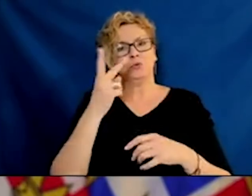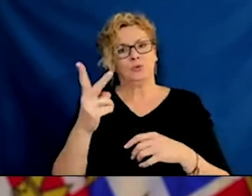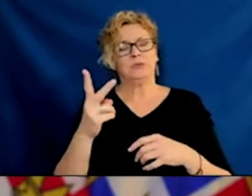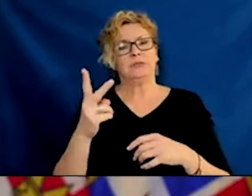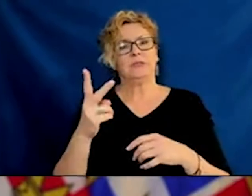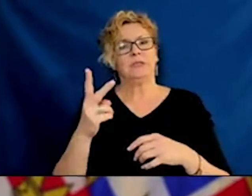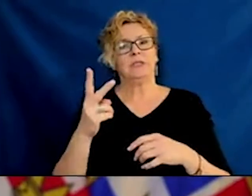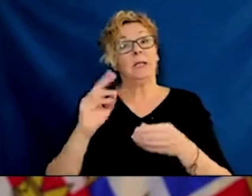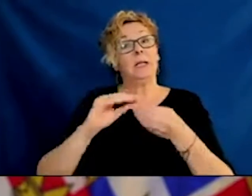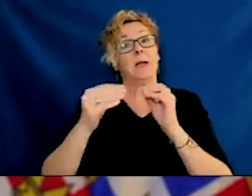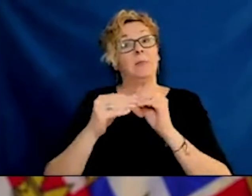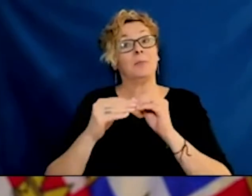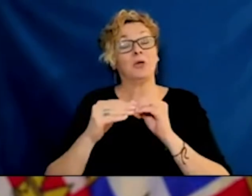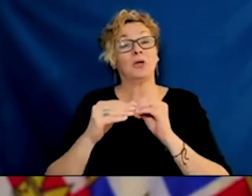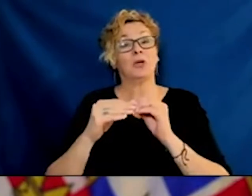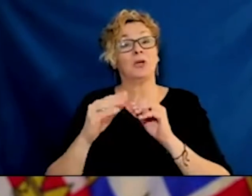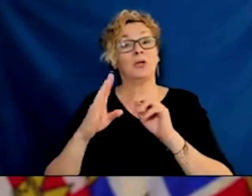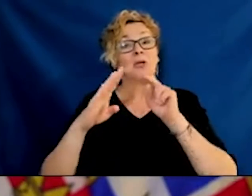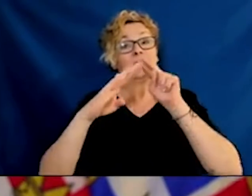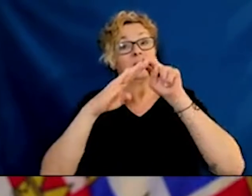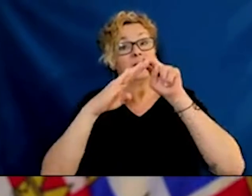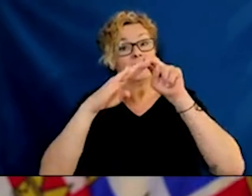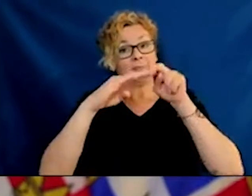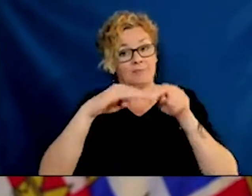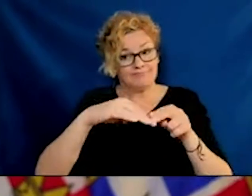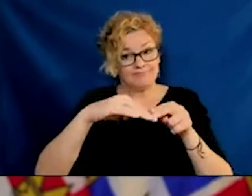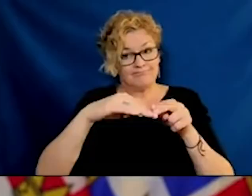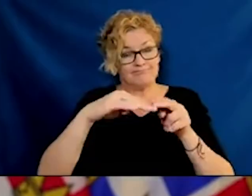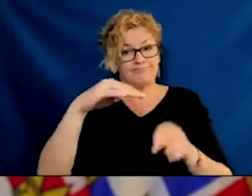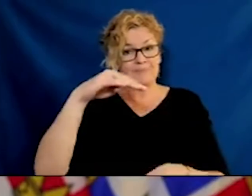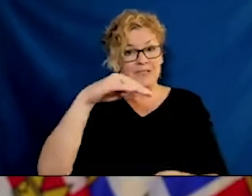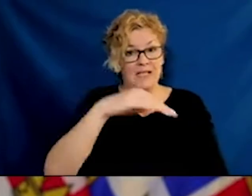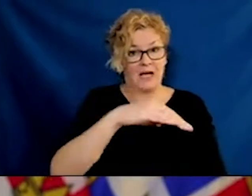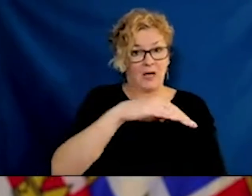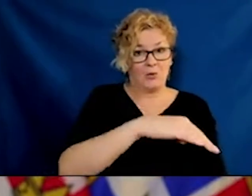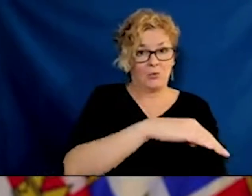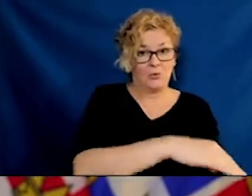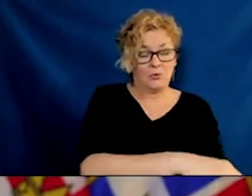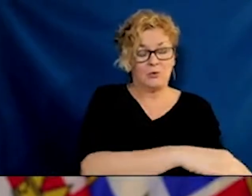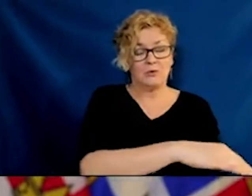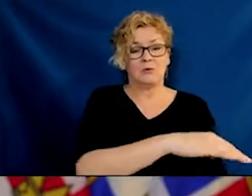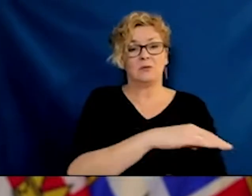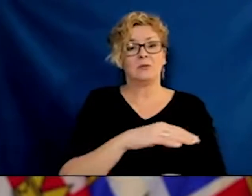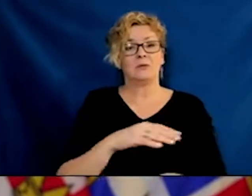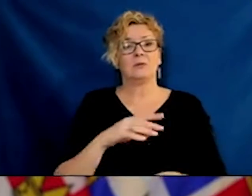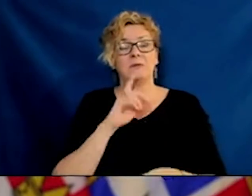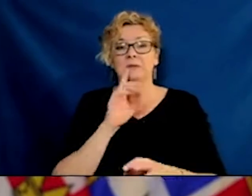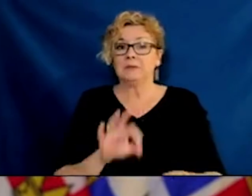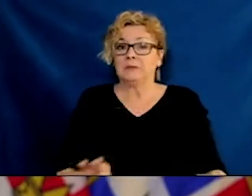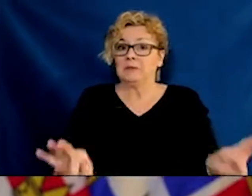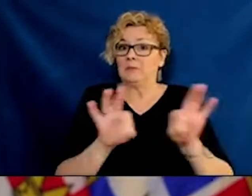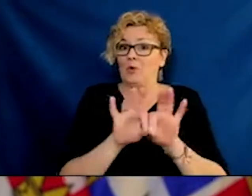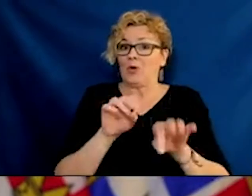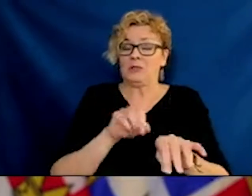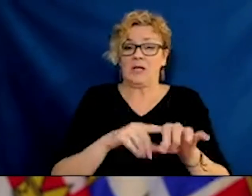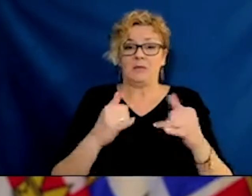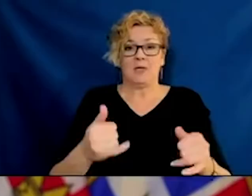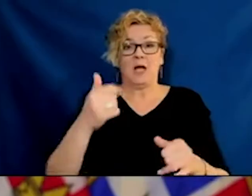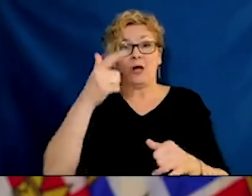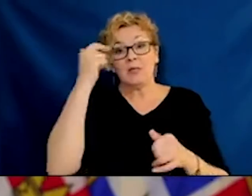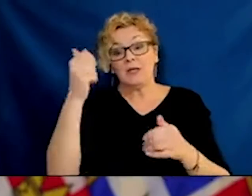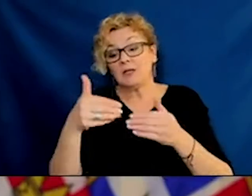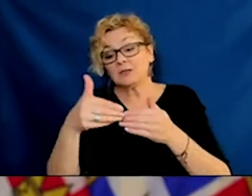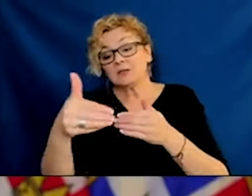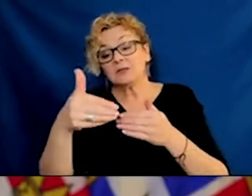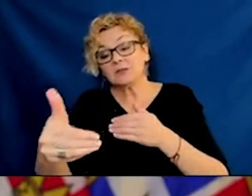down. And this is at a time that's critical, where we have very limited vaccine, and we need to target